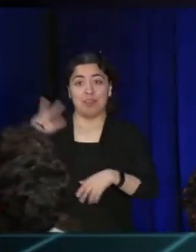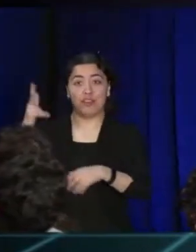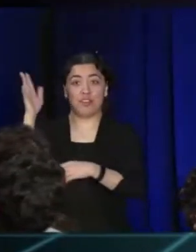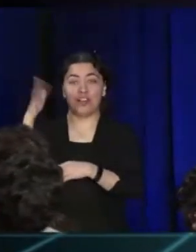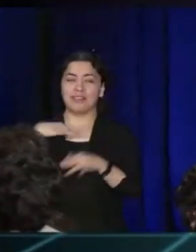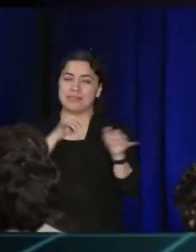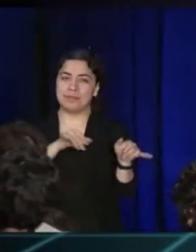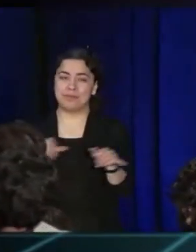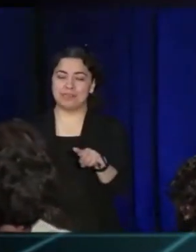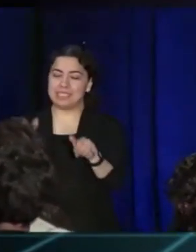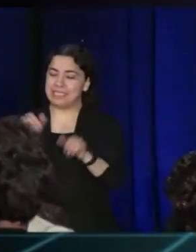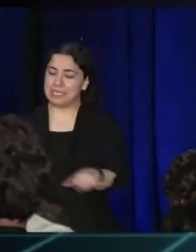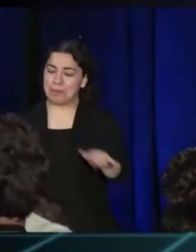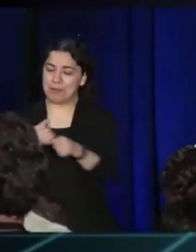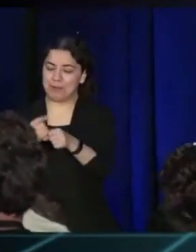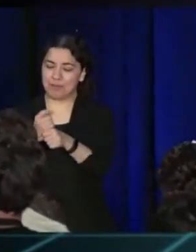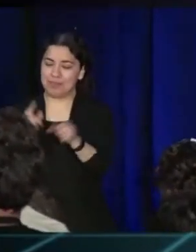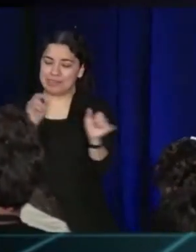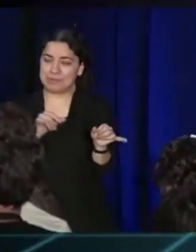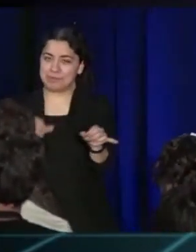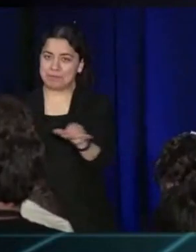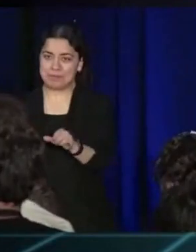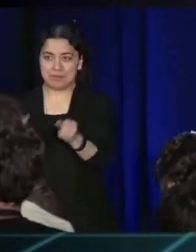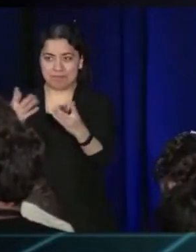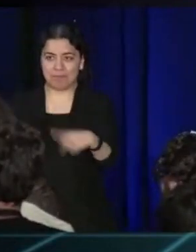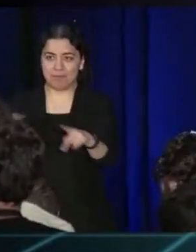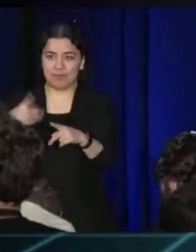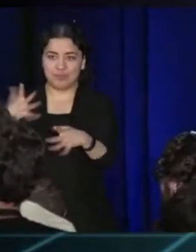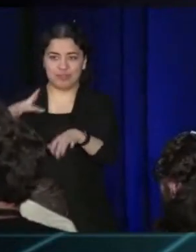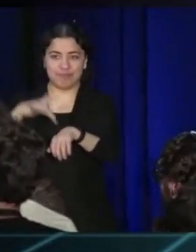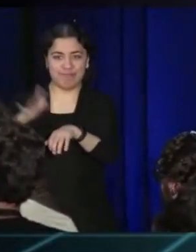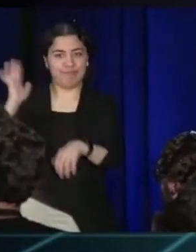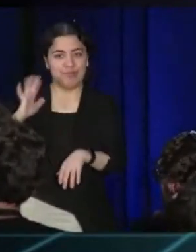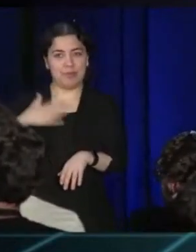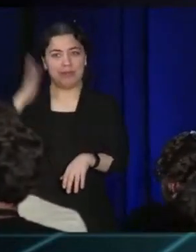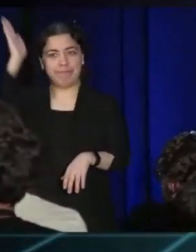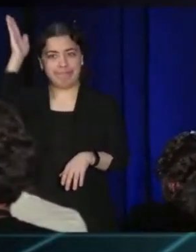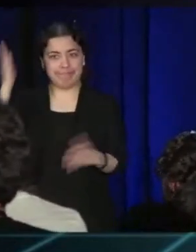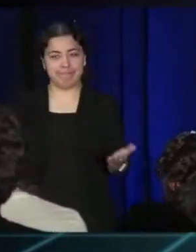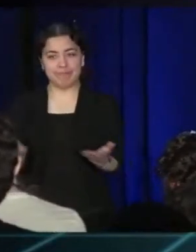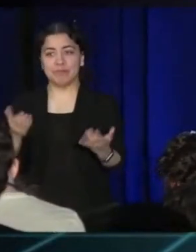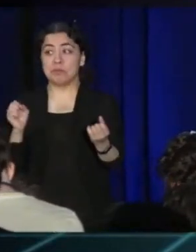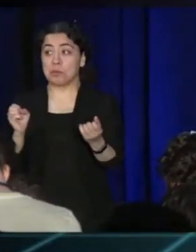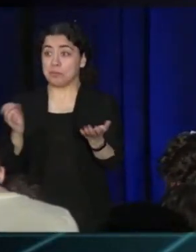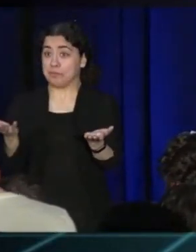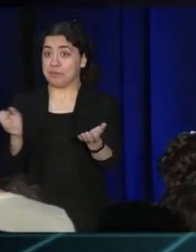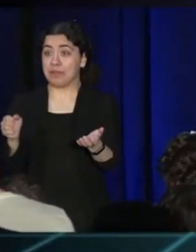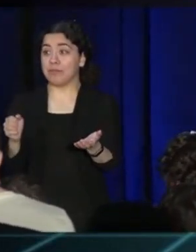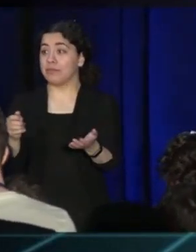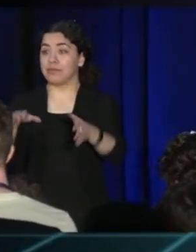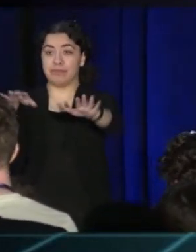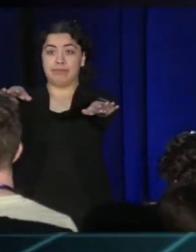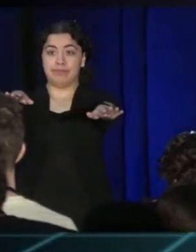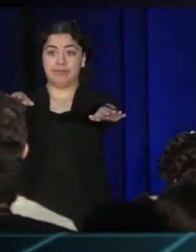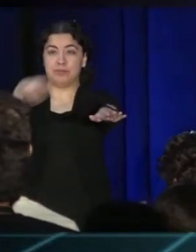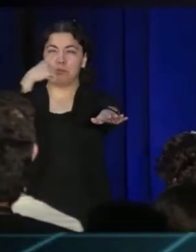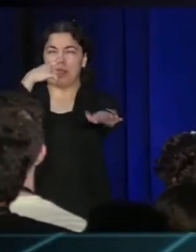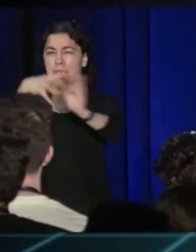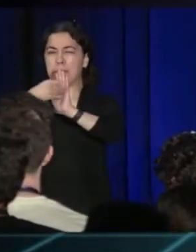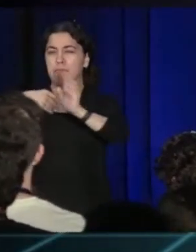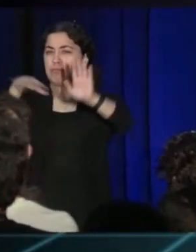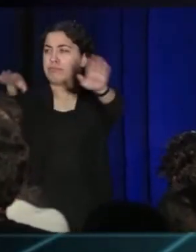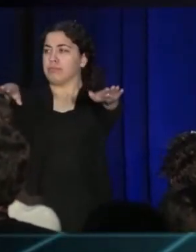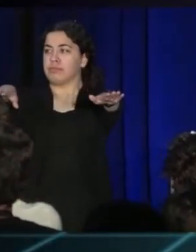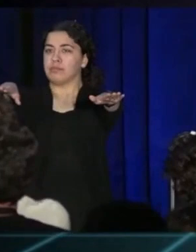We've done it the same way every year. Lots of you have been here before. So, yeah, put your arms out in front of you like this. Squat